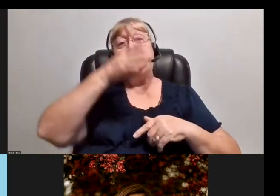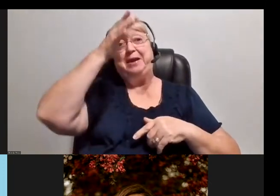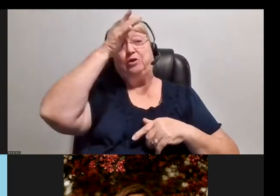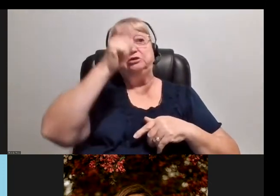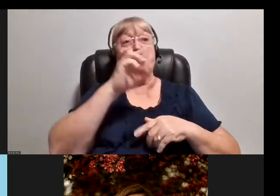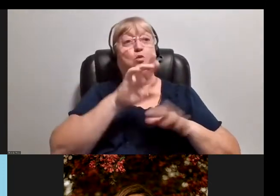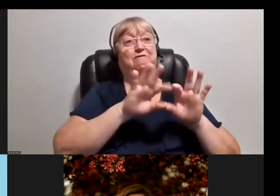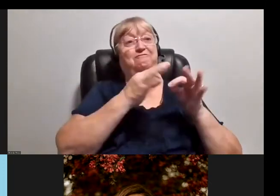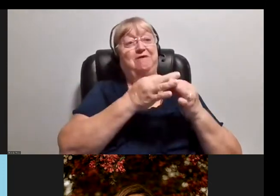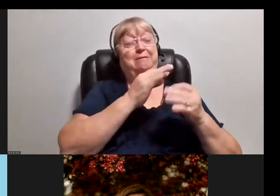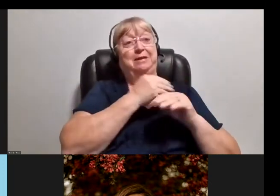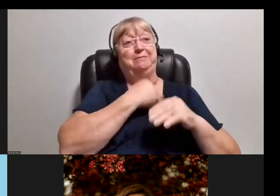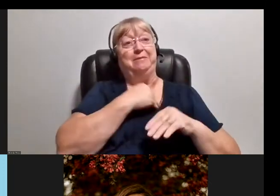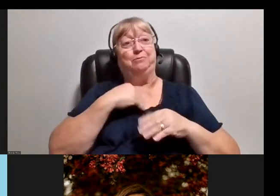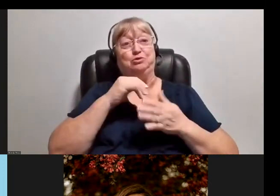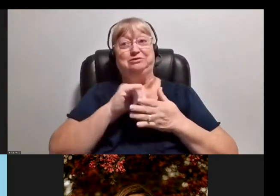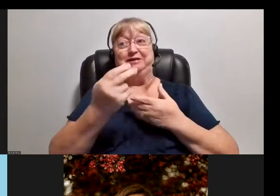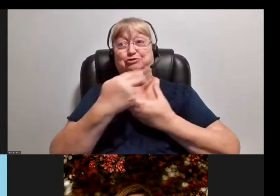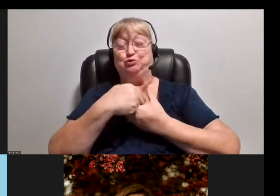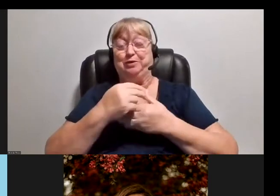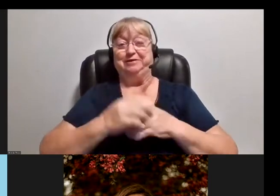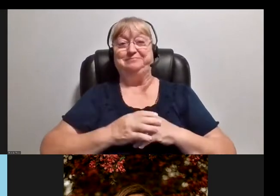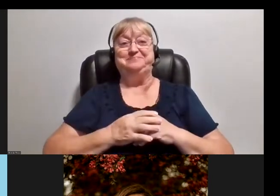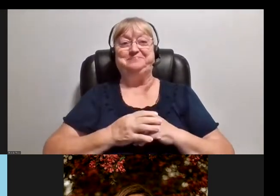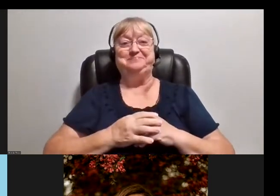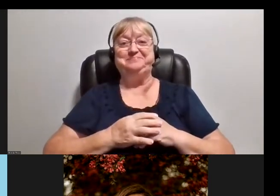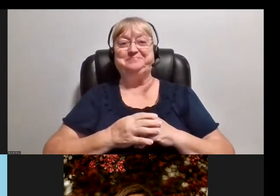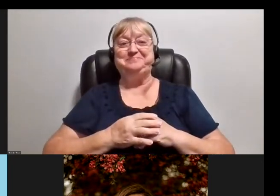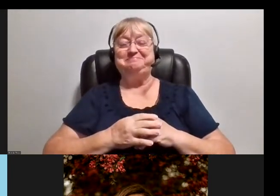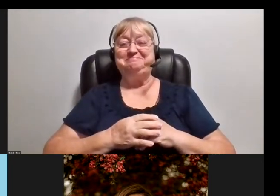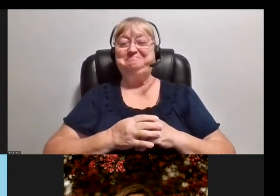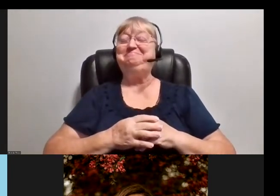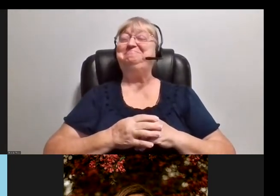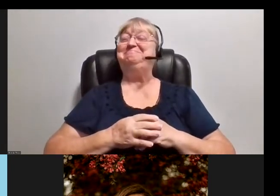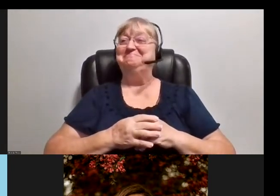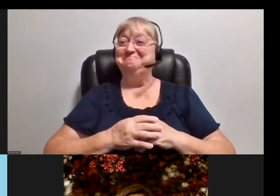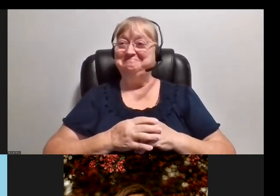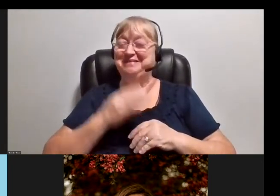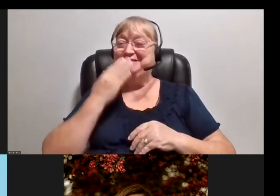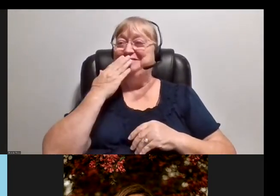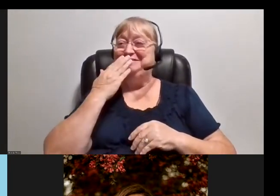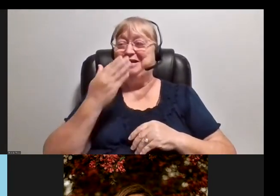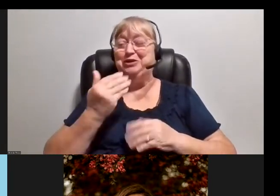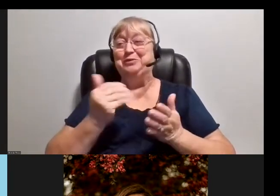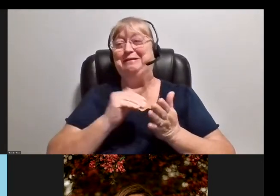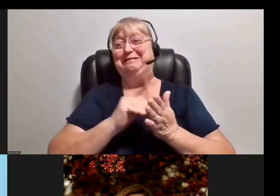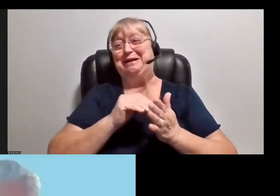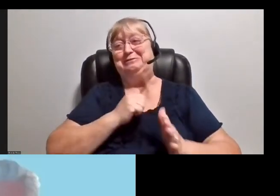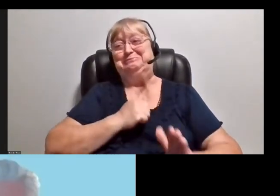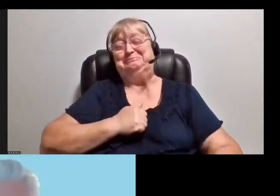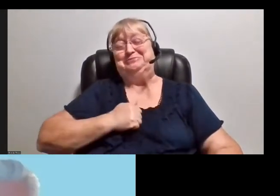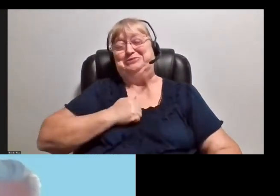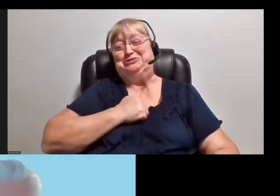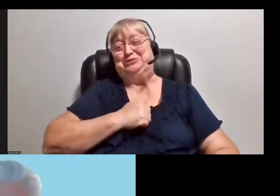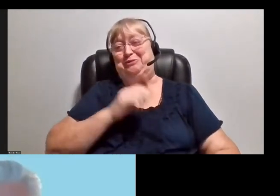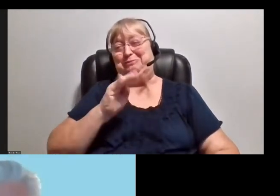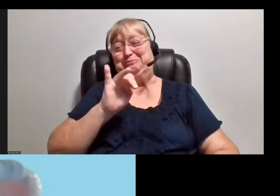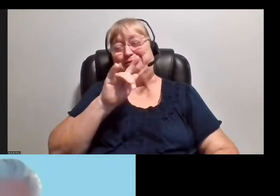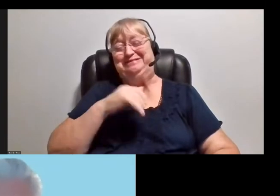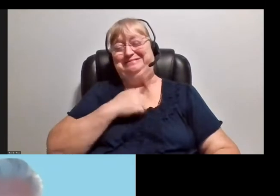family members that are joining us. All right. Thank you. And again, I'm totally sorry about